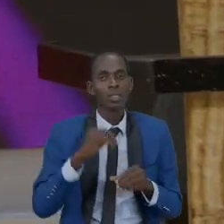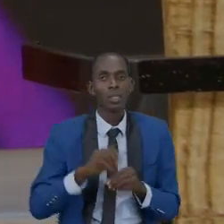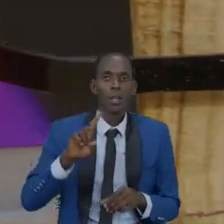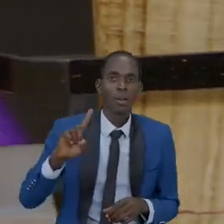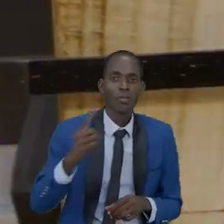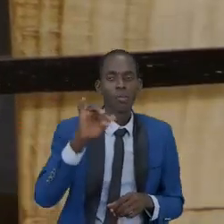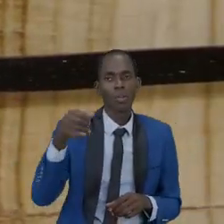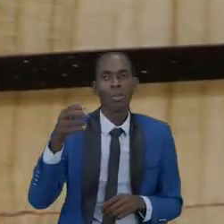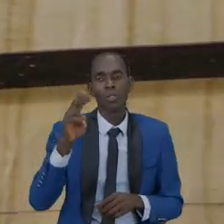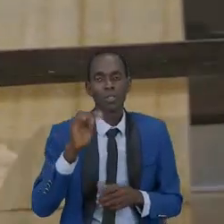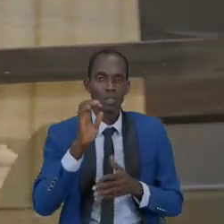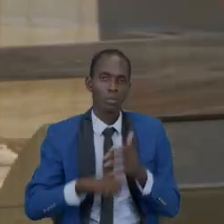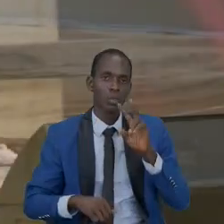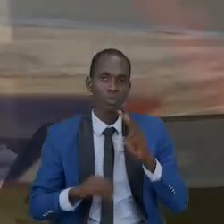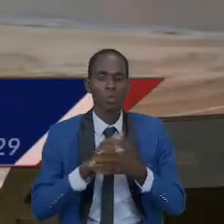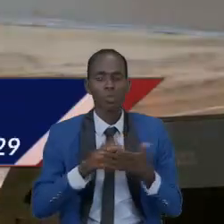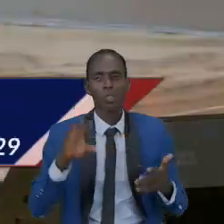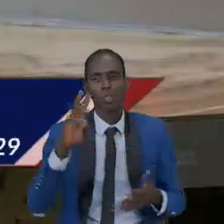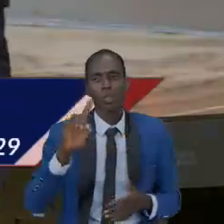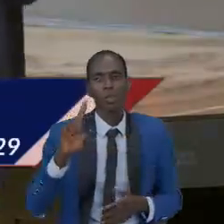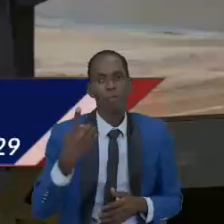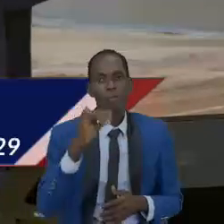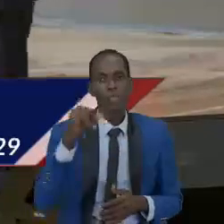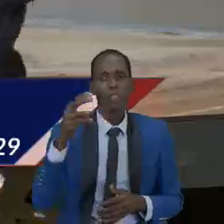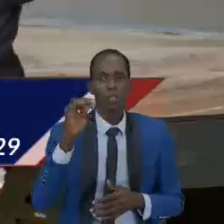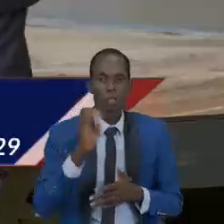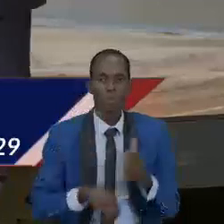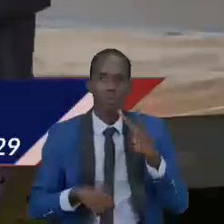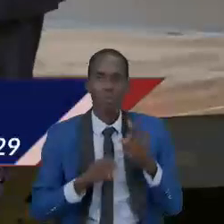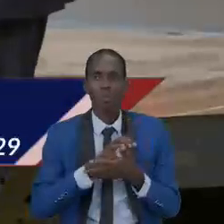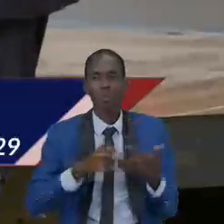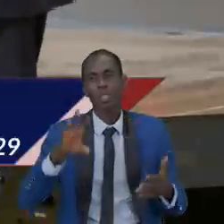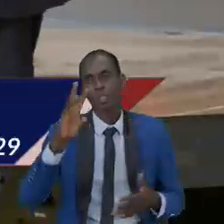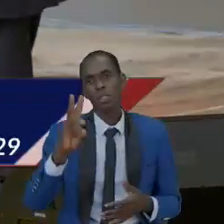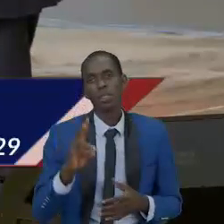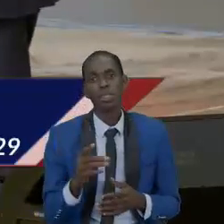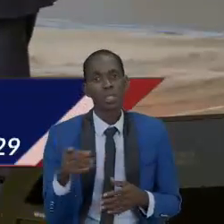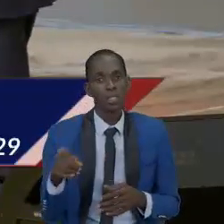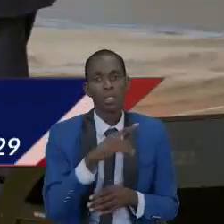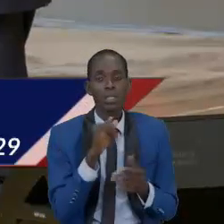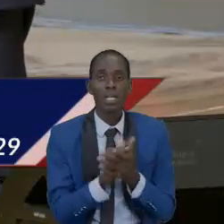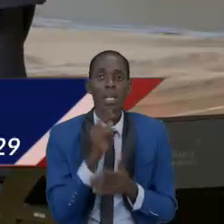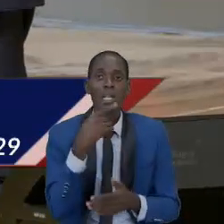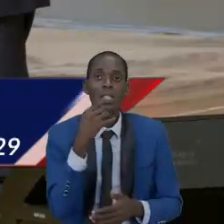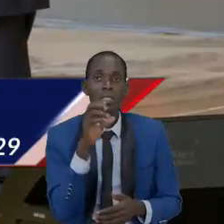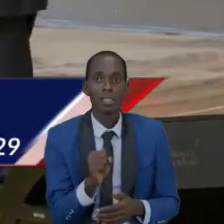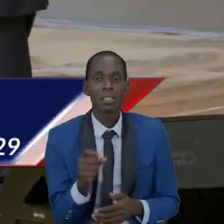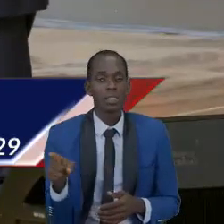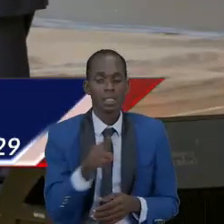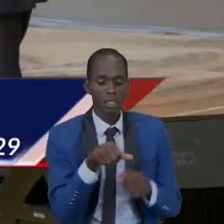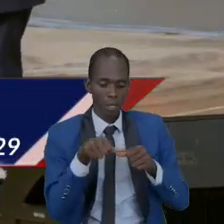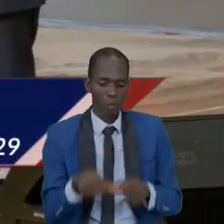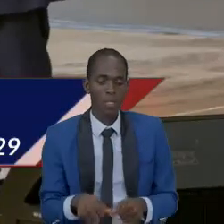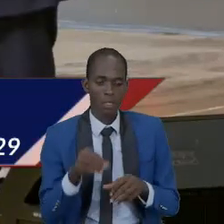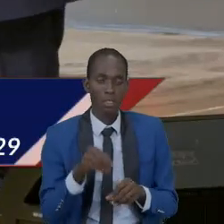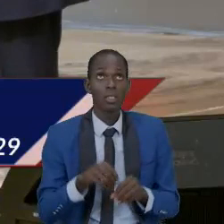John chapter 2, verse 6. 1 John chapter 2, verse 6. He that saith, he abideth in